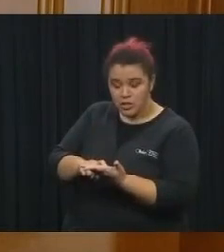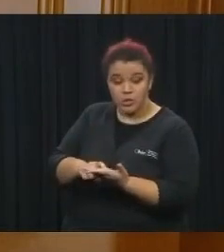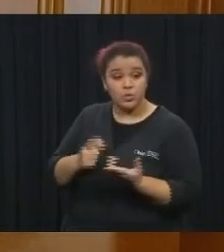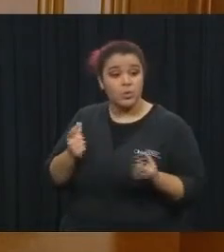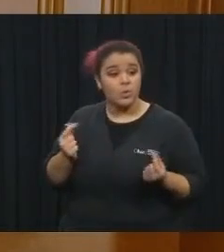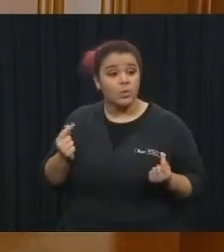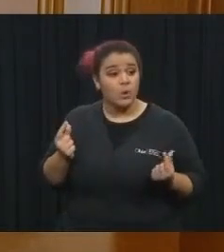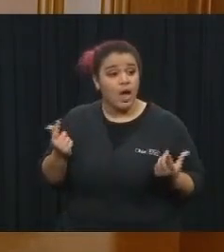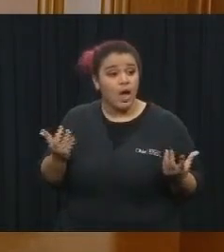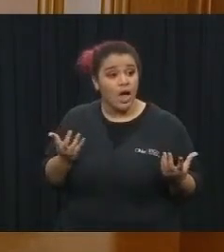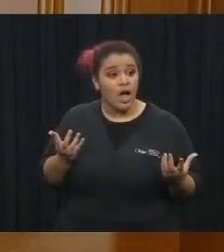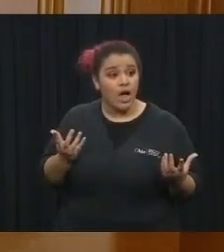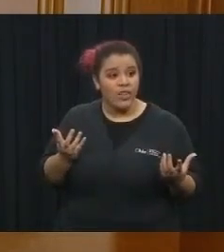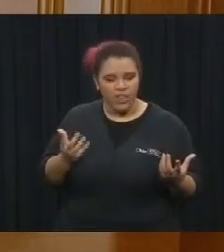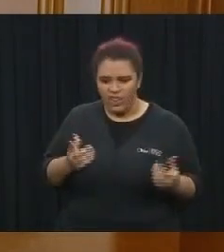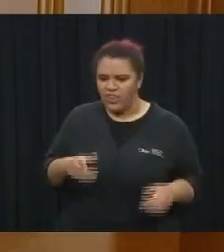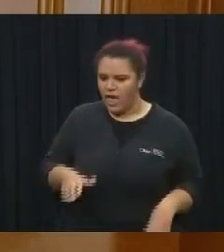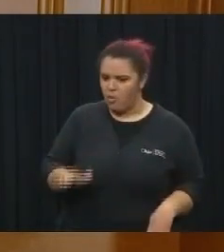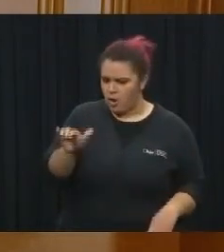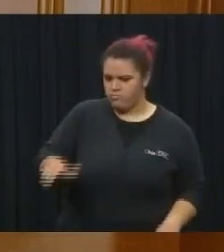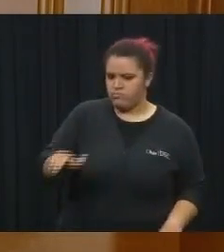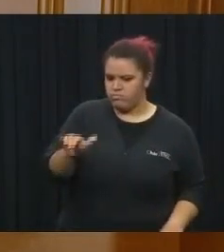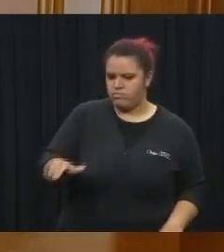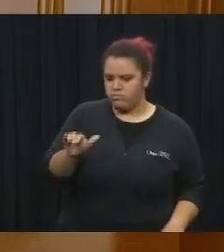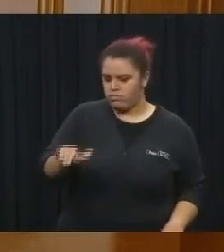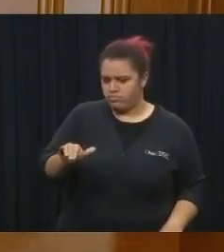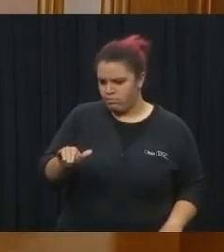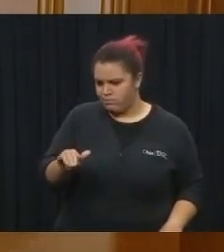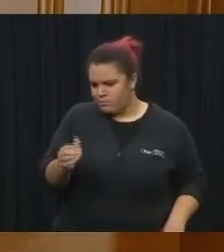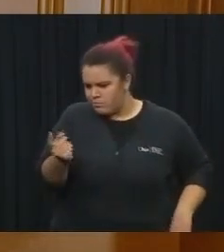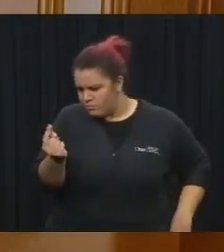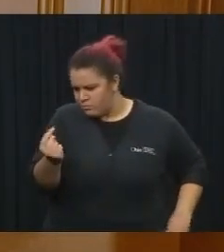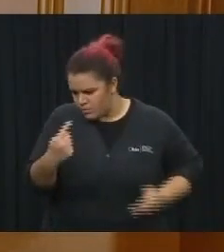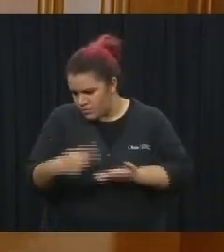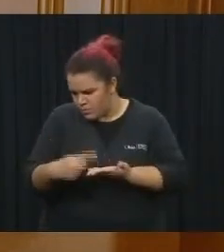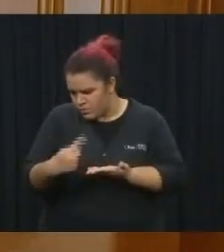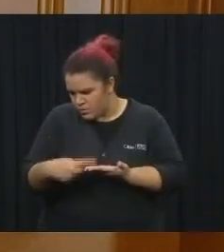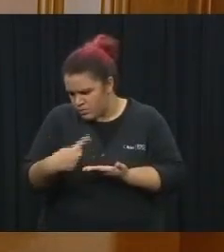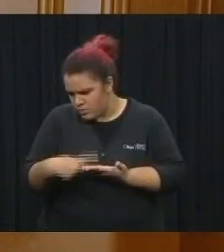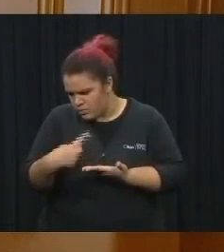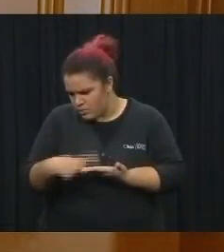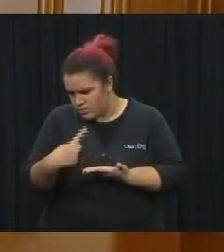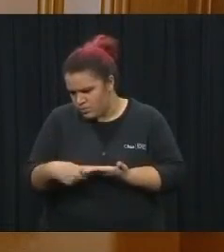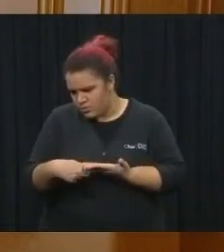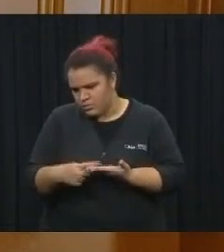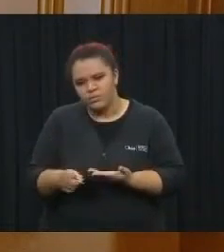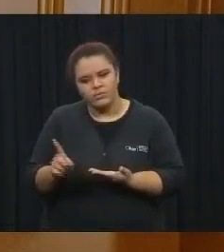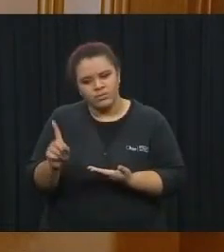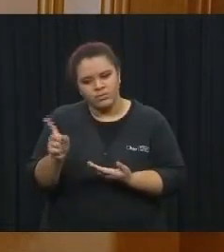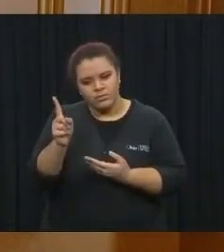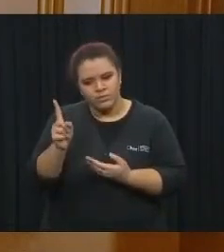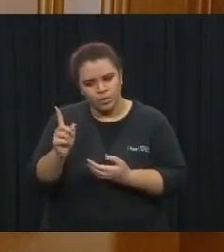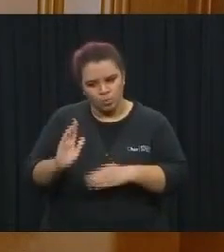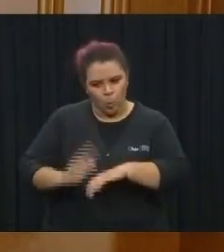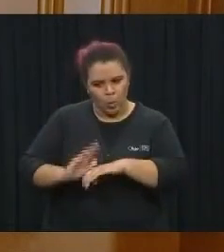talk directly to the people involved or the person involved. I would assume that they would give that person a warning,